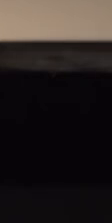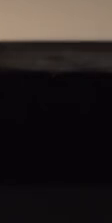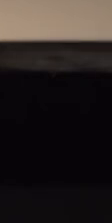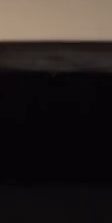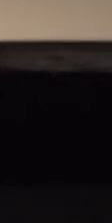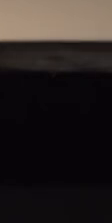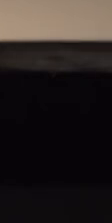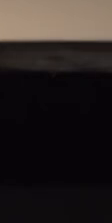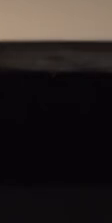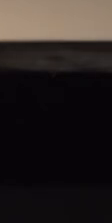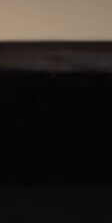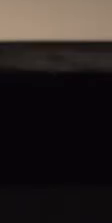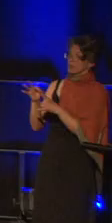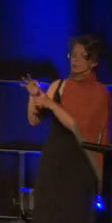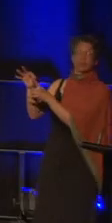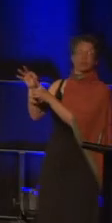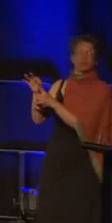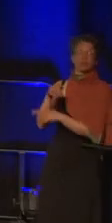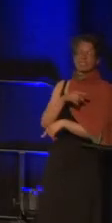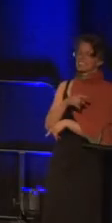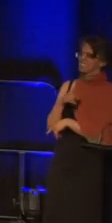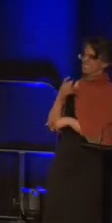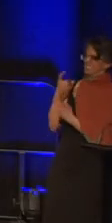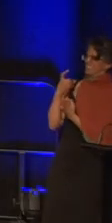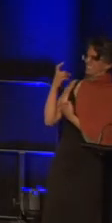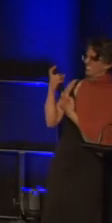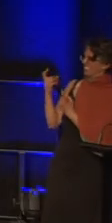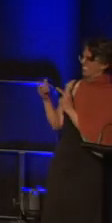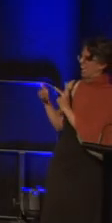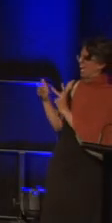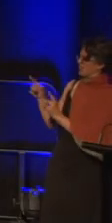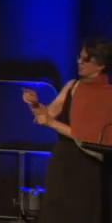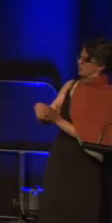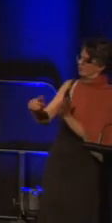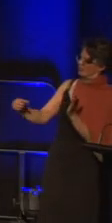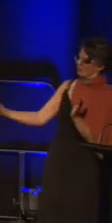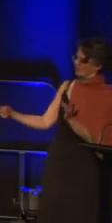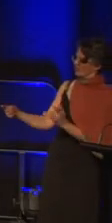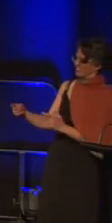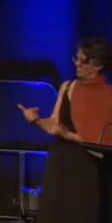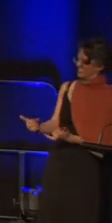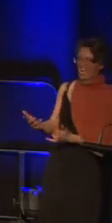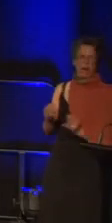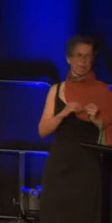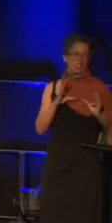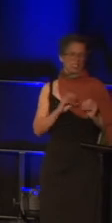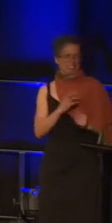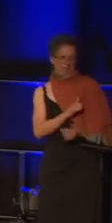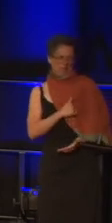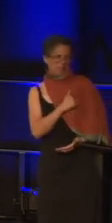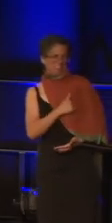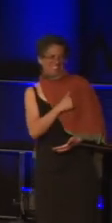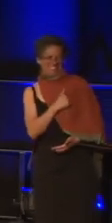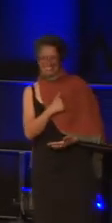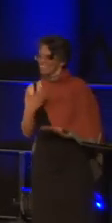man, there's still a lot to do. Well, I'm in danger of getting into trouble with your fellow candidates for allowing you to politicise the issue right now. You can see so I'm passionate about this. Thank you very much for